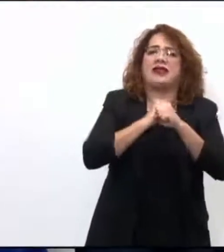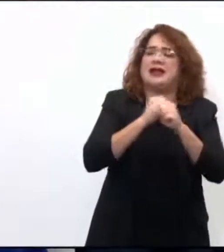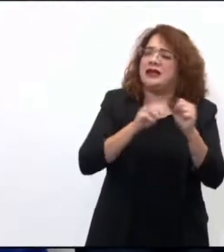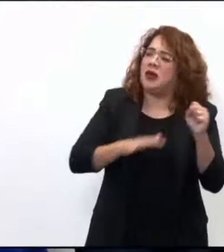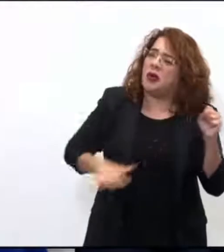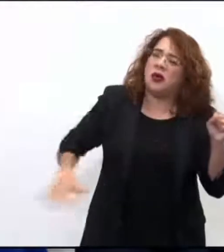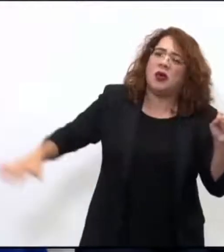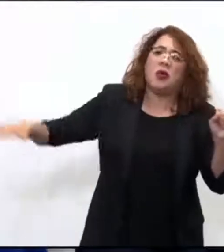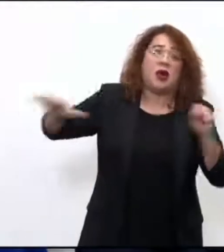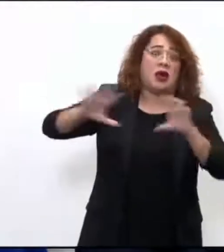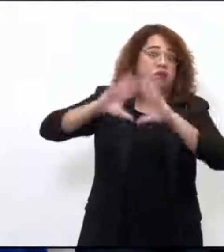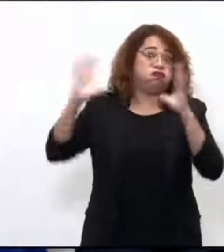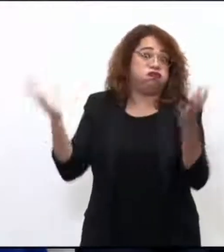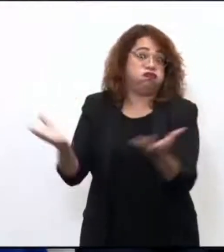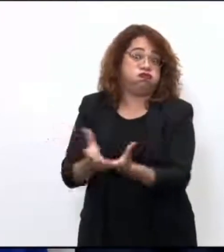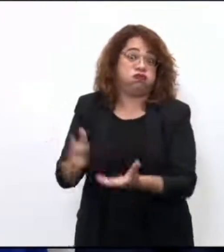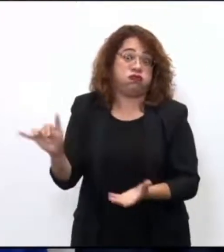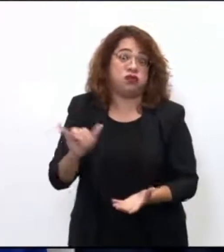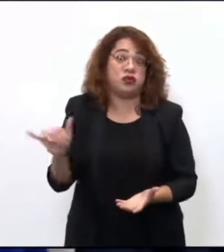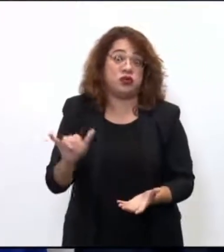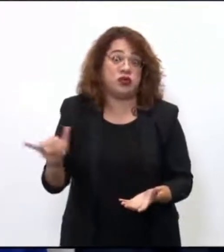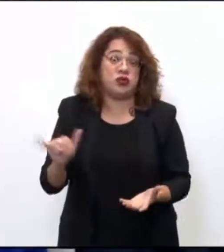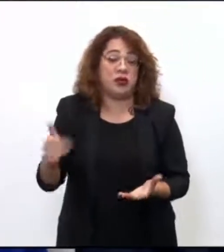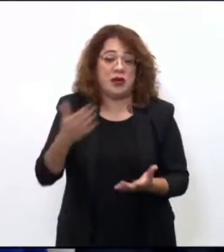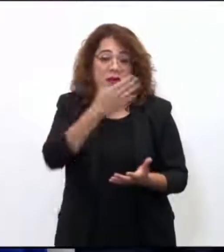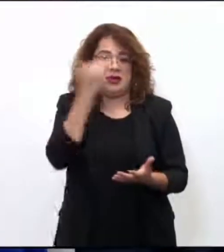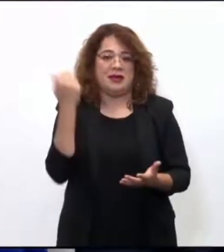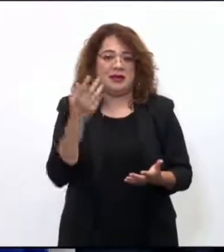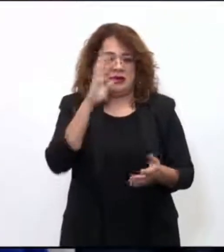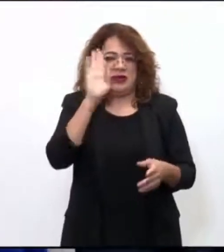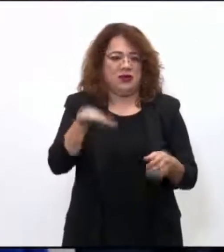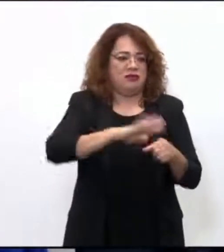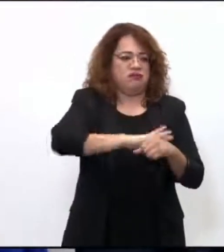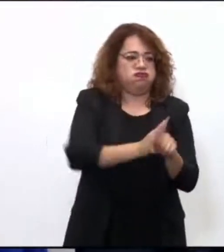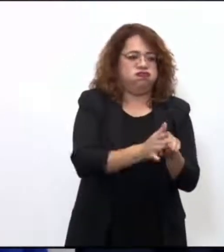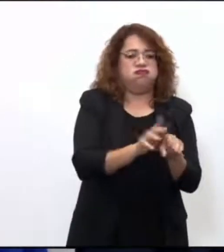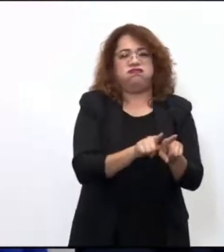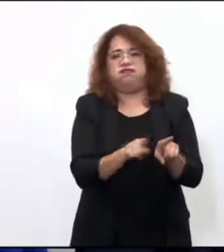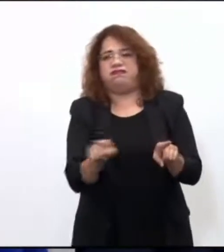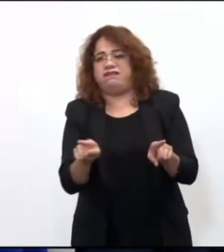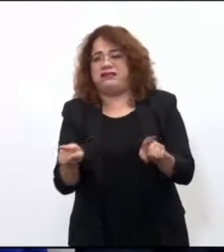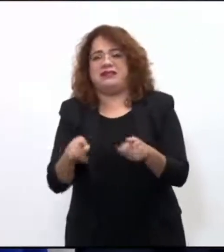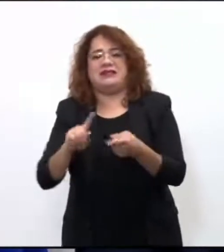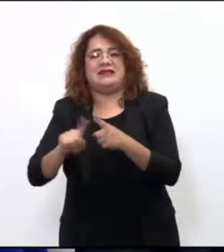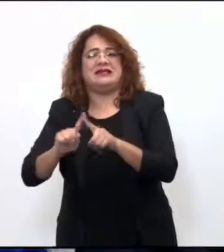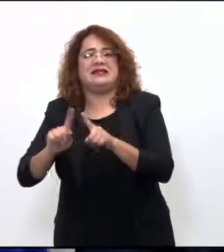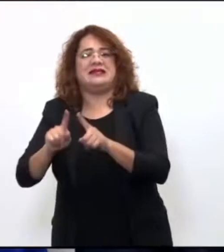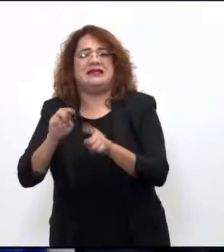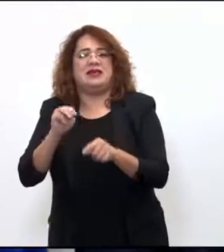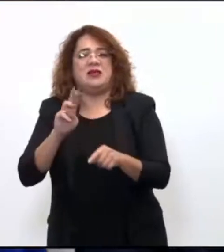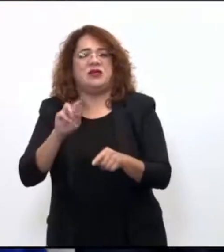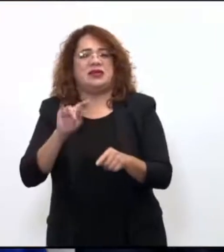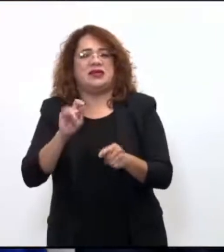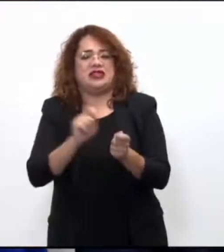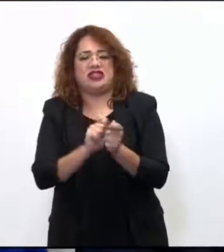population. So we have to just get more thoughtful about what we do,